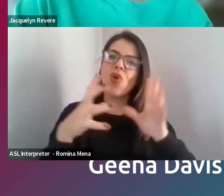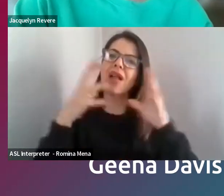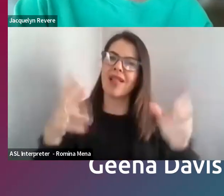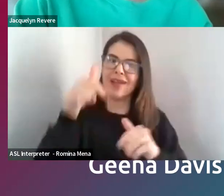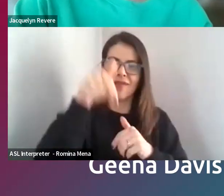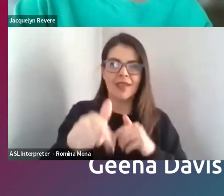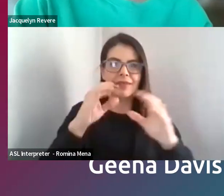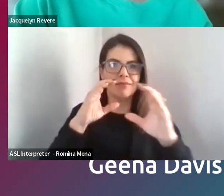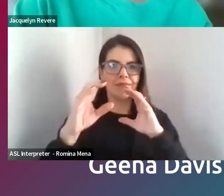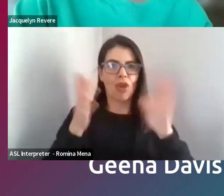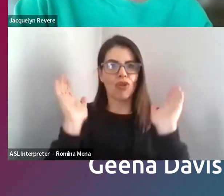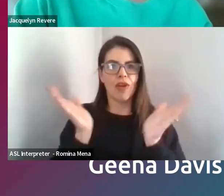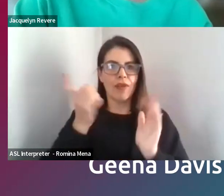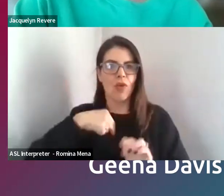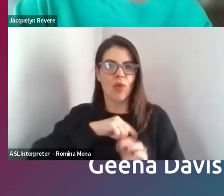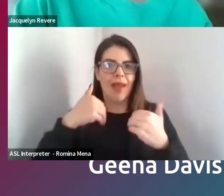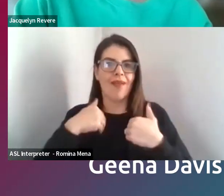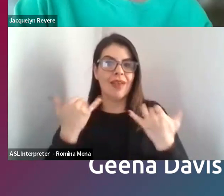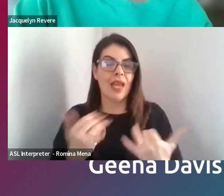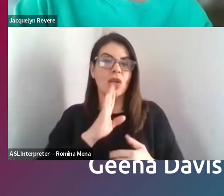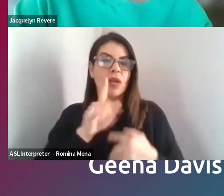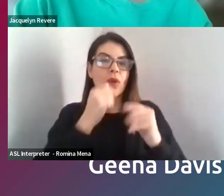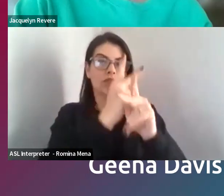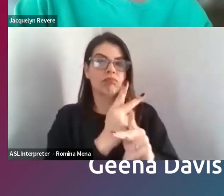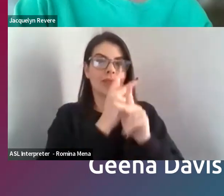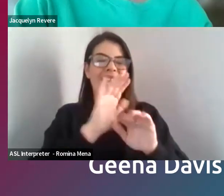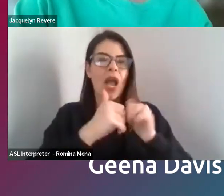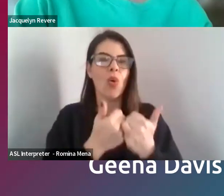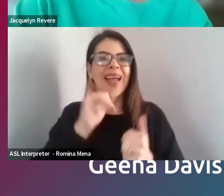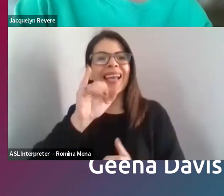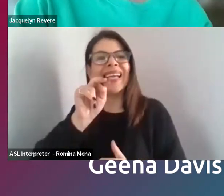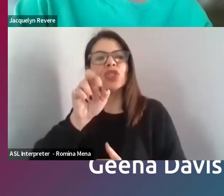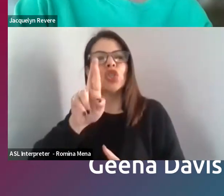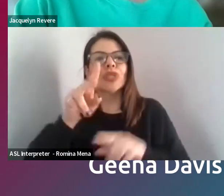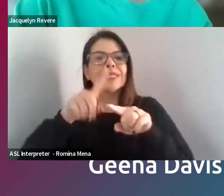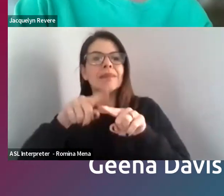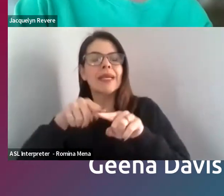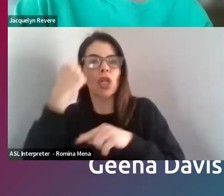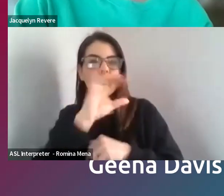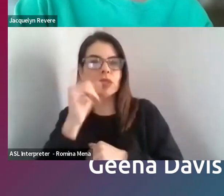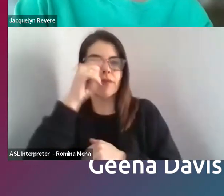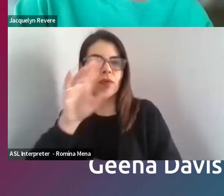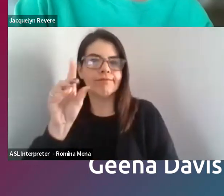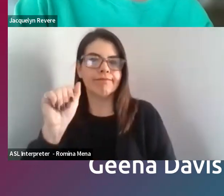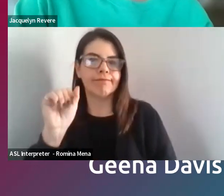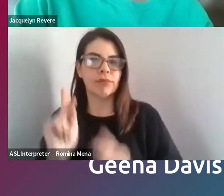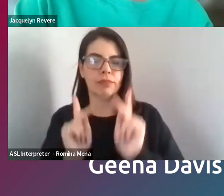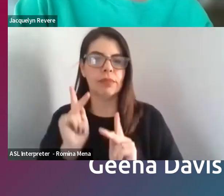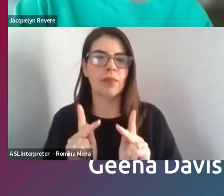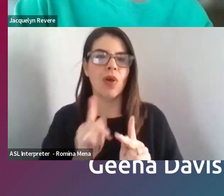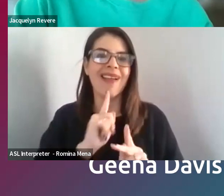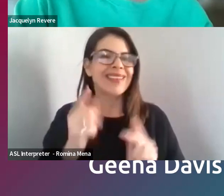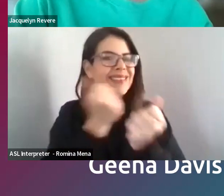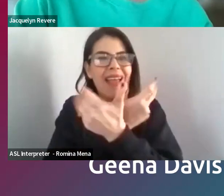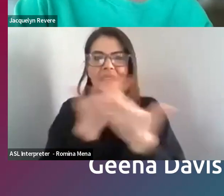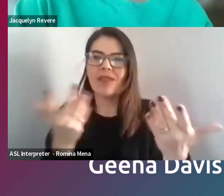conversation that we're talking about, caregiving and what that interdependence looks like as disabled folks. And it's everything